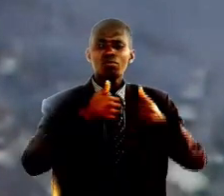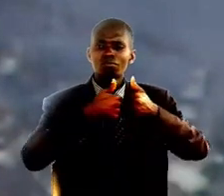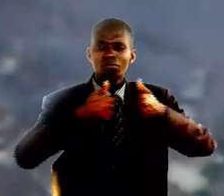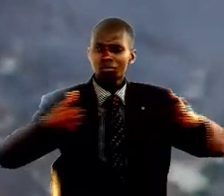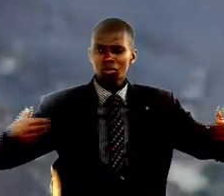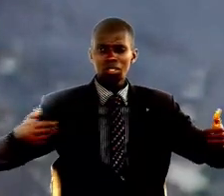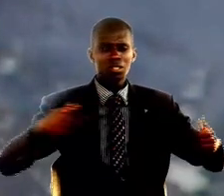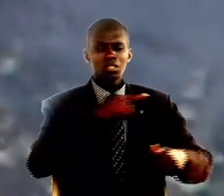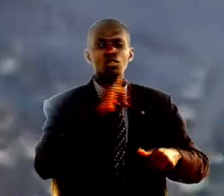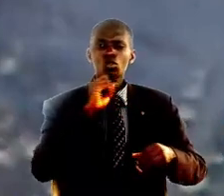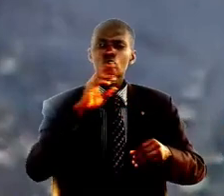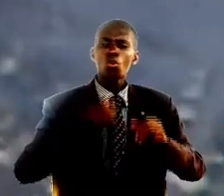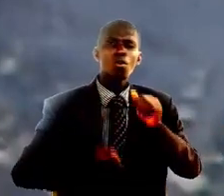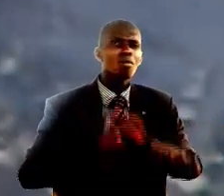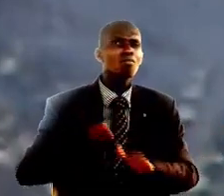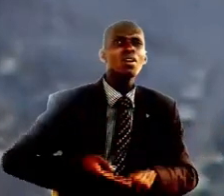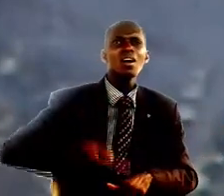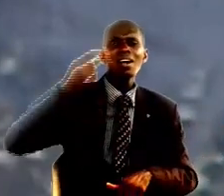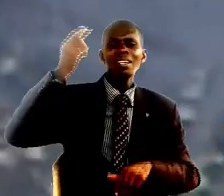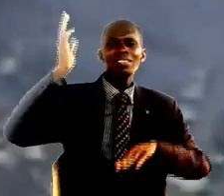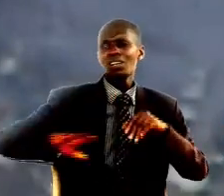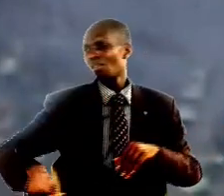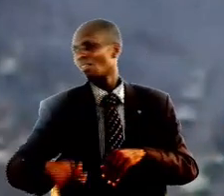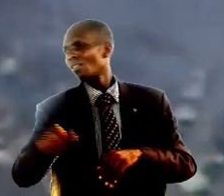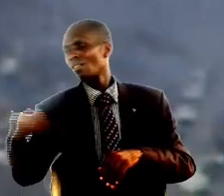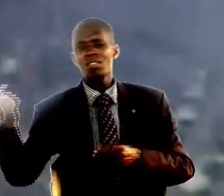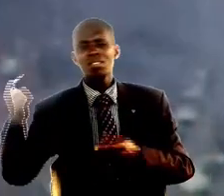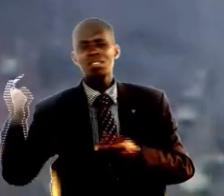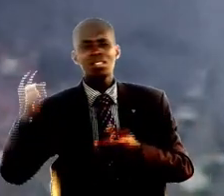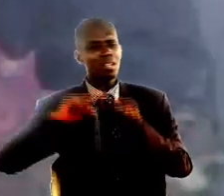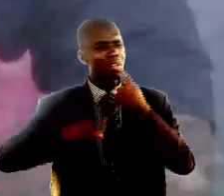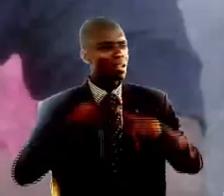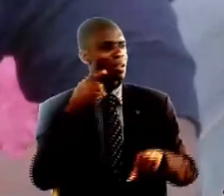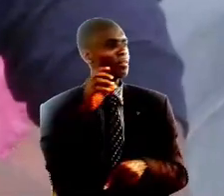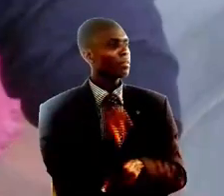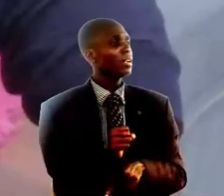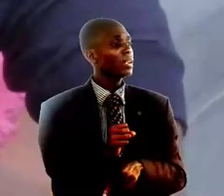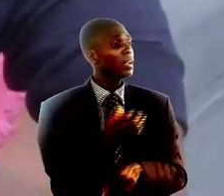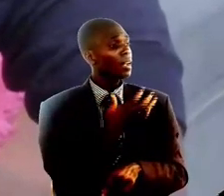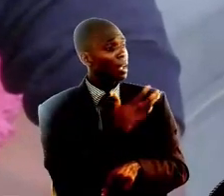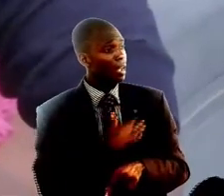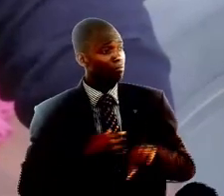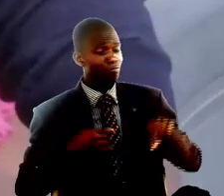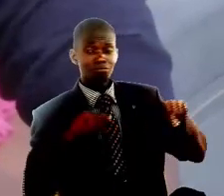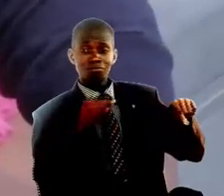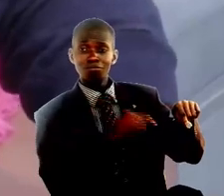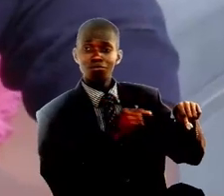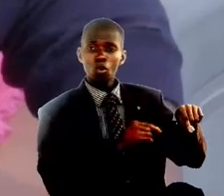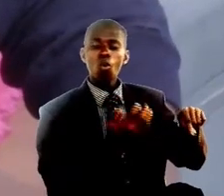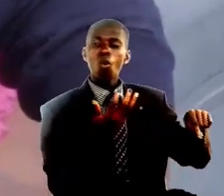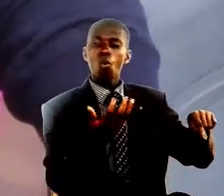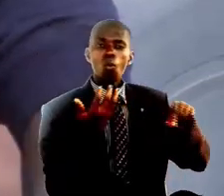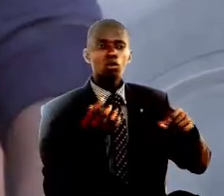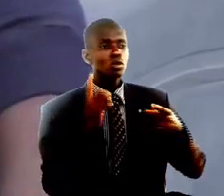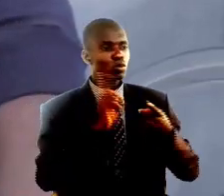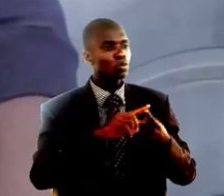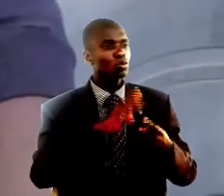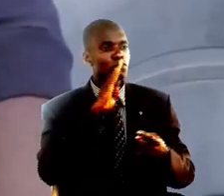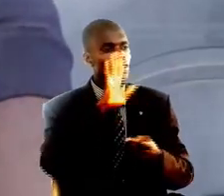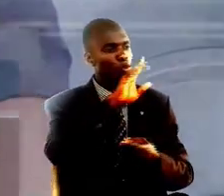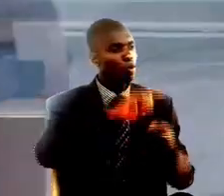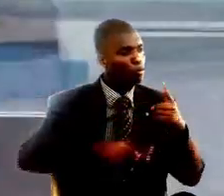so higher than any other associate, and he wants to associate with you, or